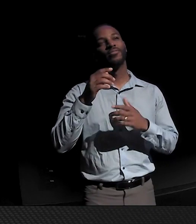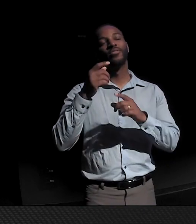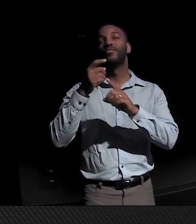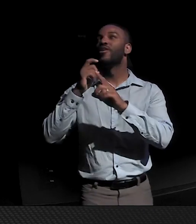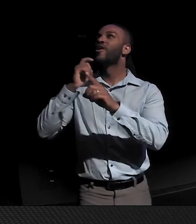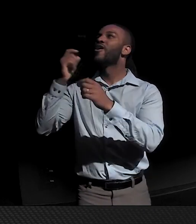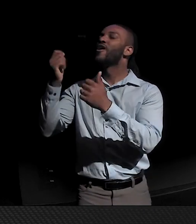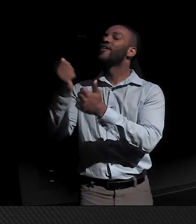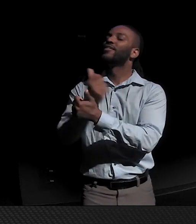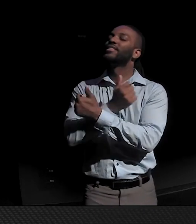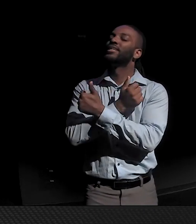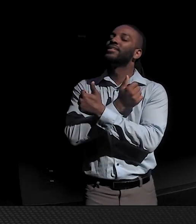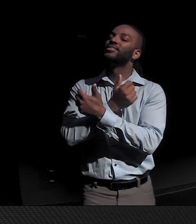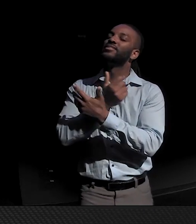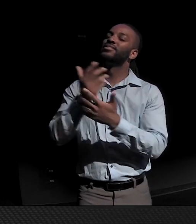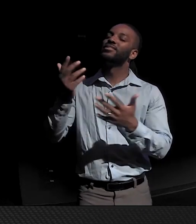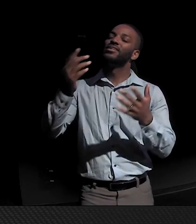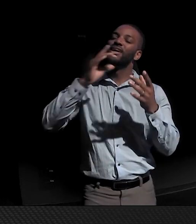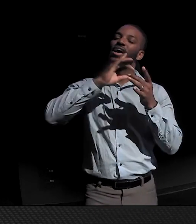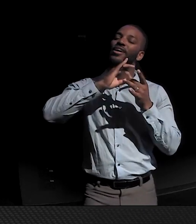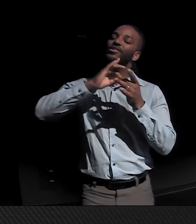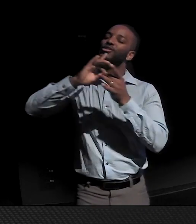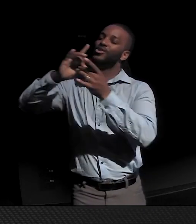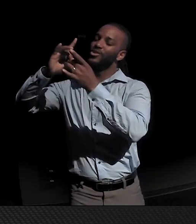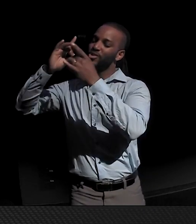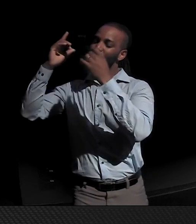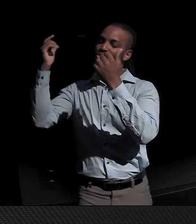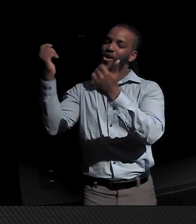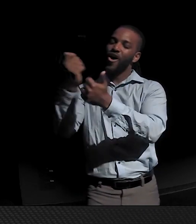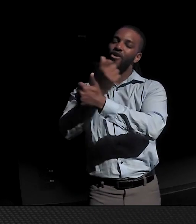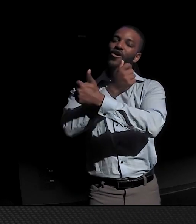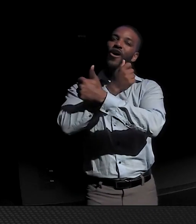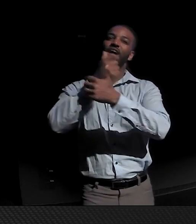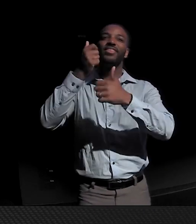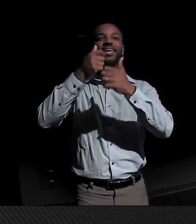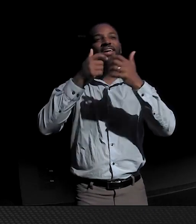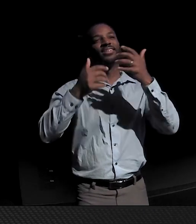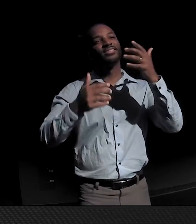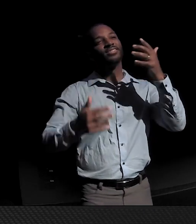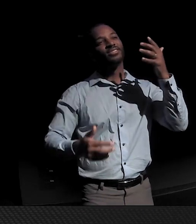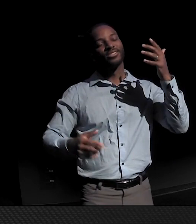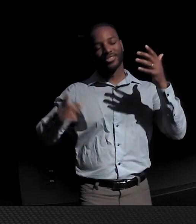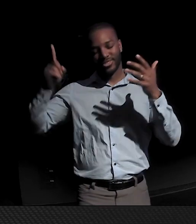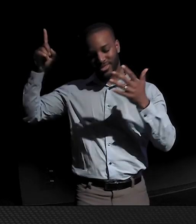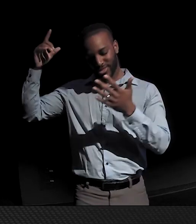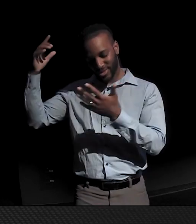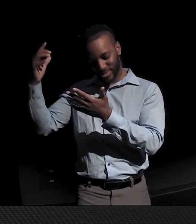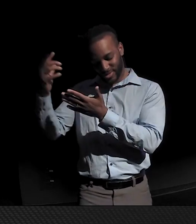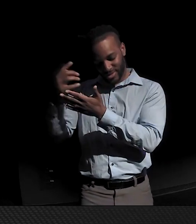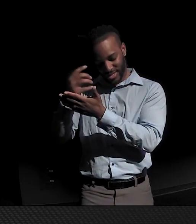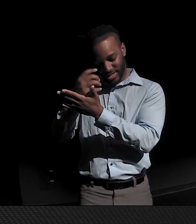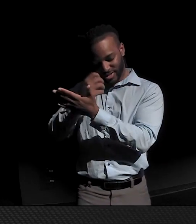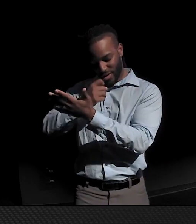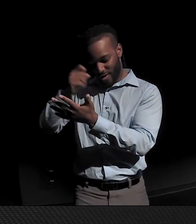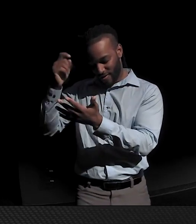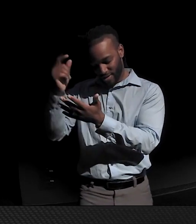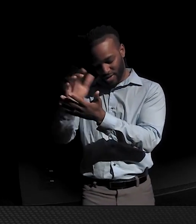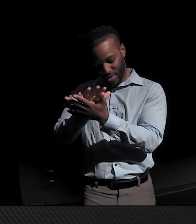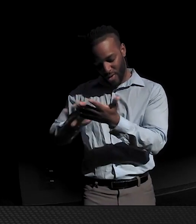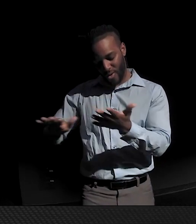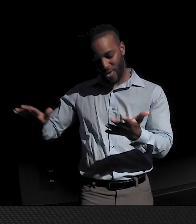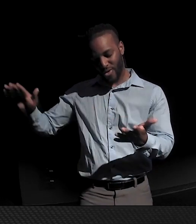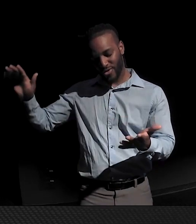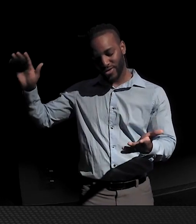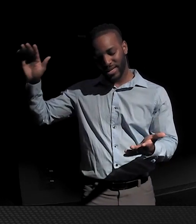From you are all things, and to you are all things. You deserve